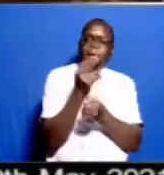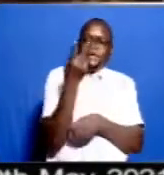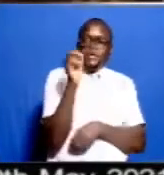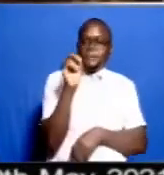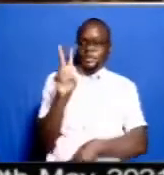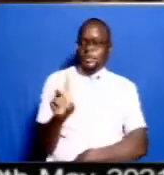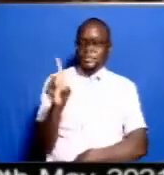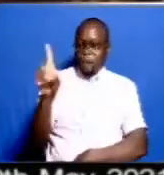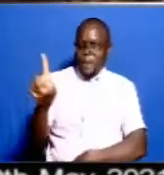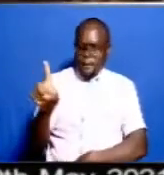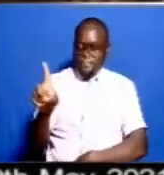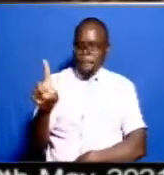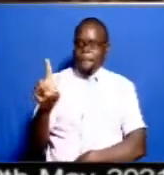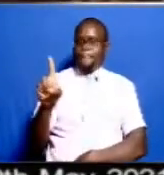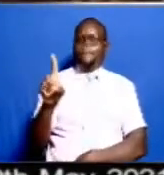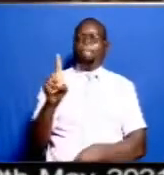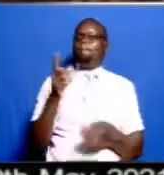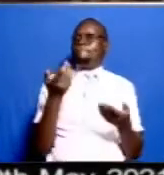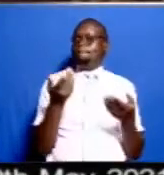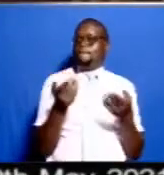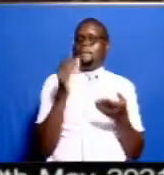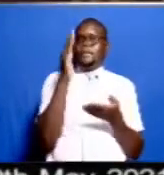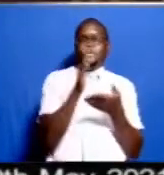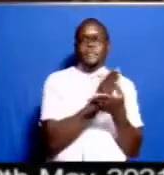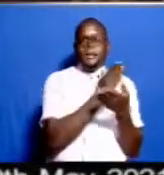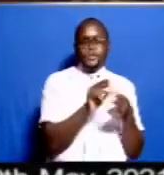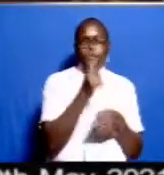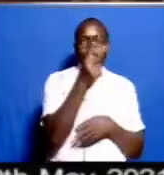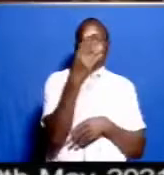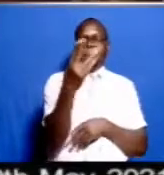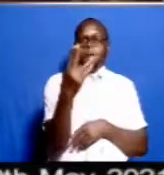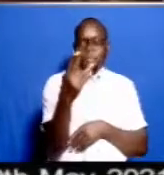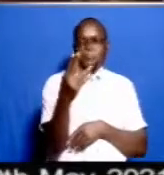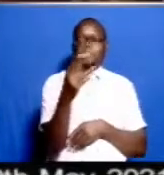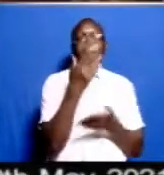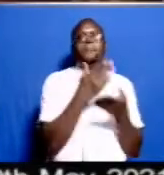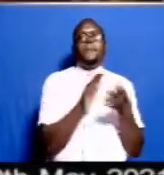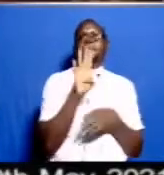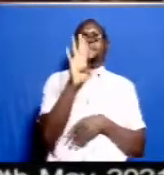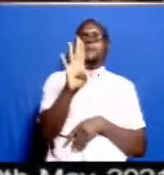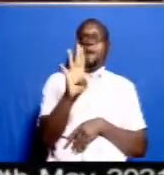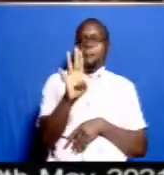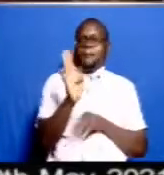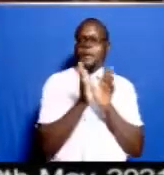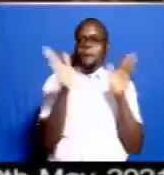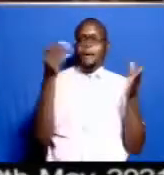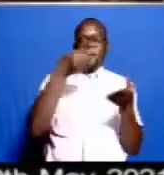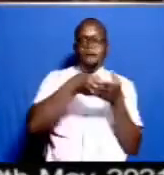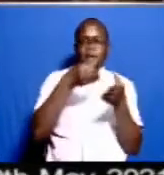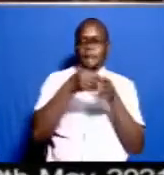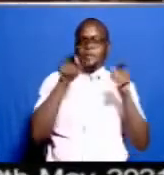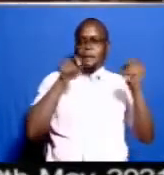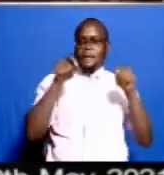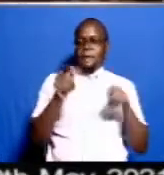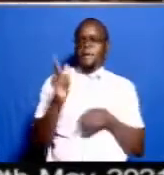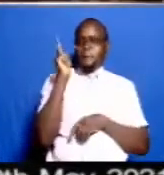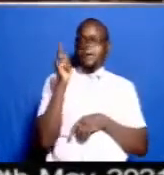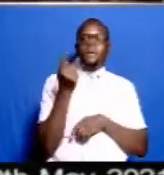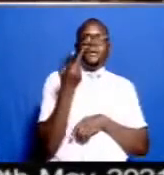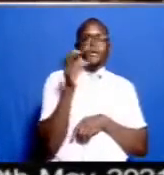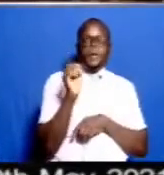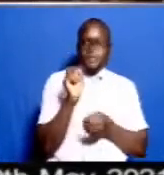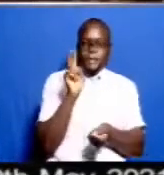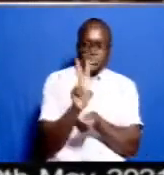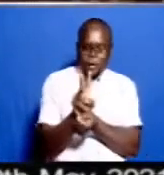2021, and pursuant to the provisions of Section 24, Subsection 4 of the Public Finance Management Act